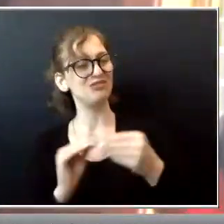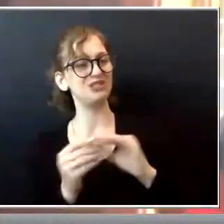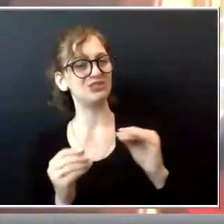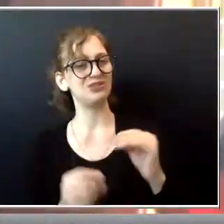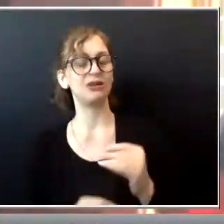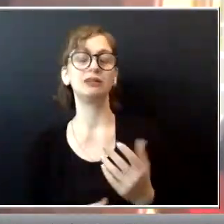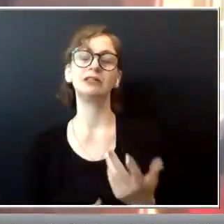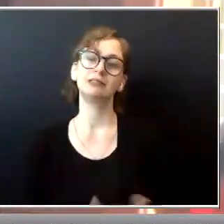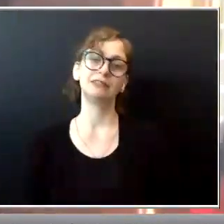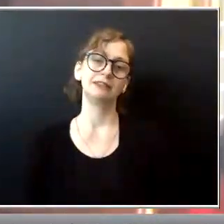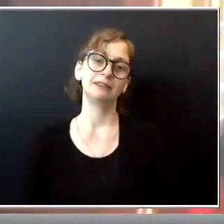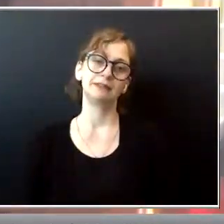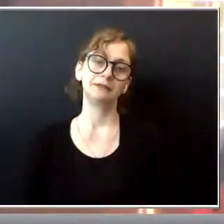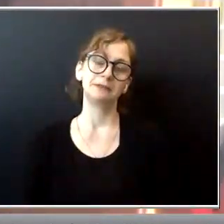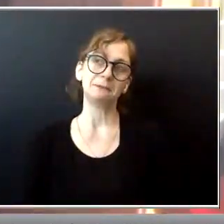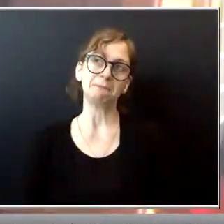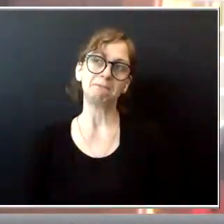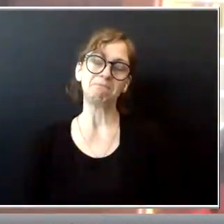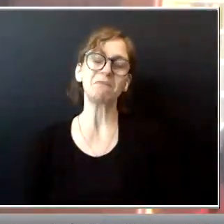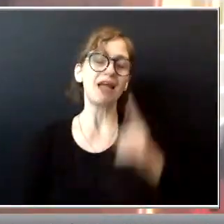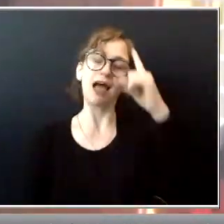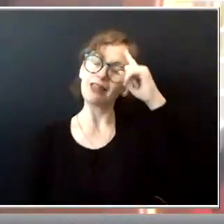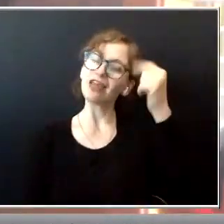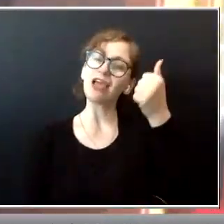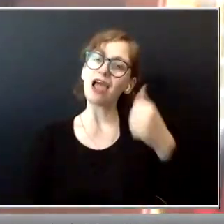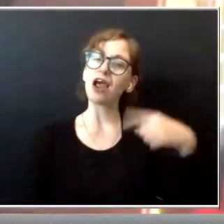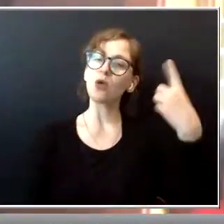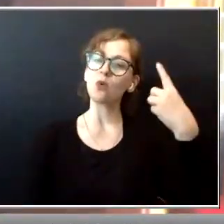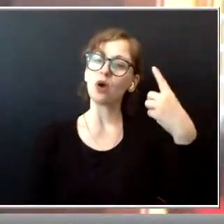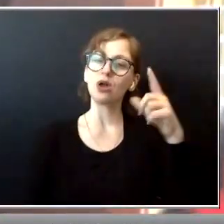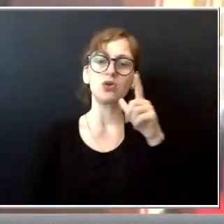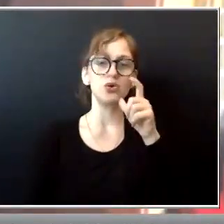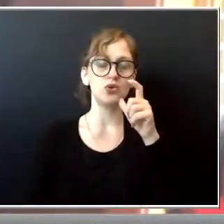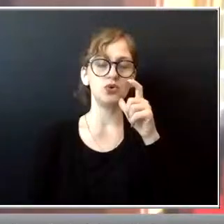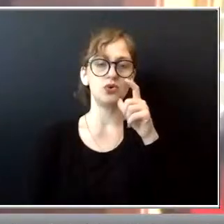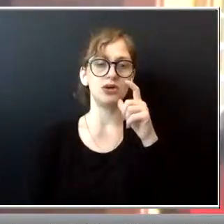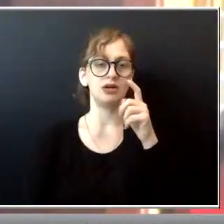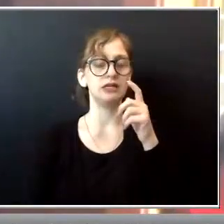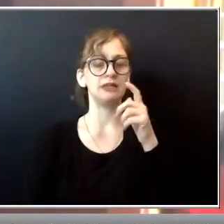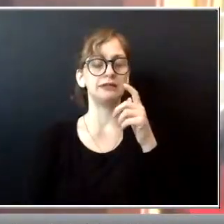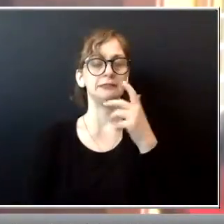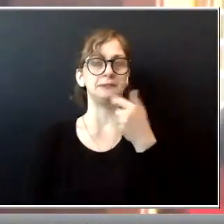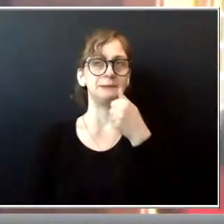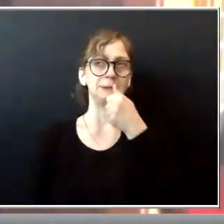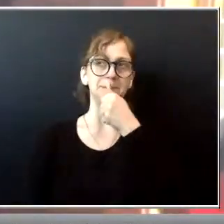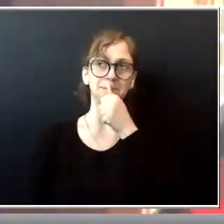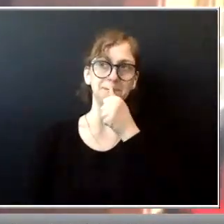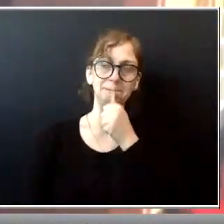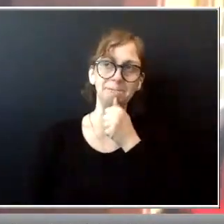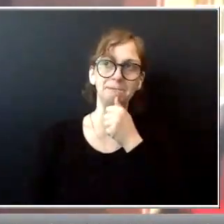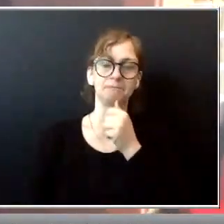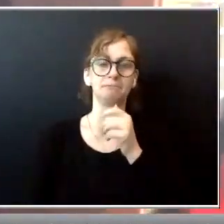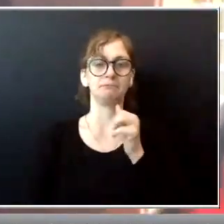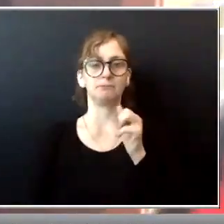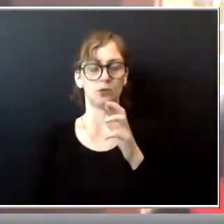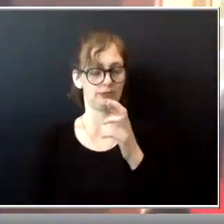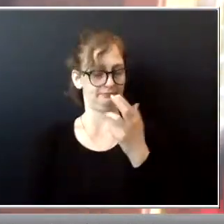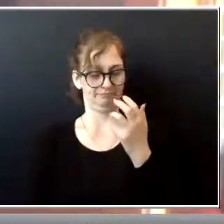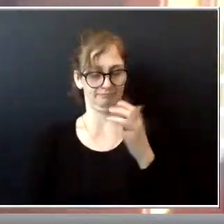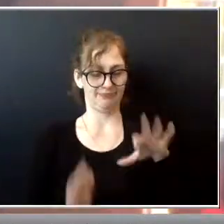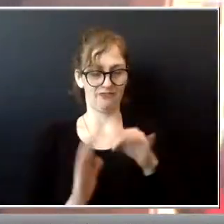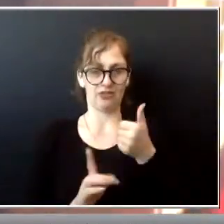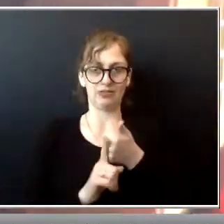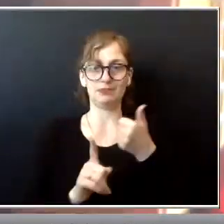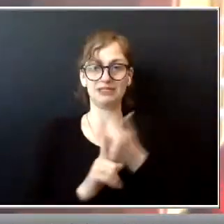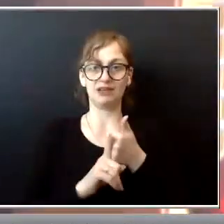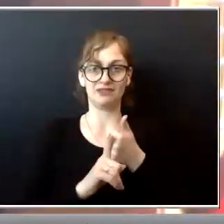Well, I think anybody that has been afflicted or find themselves in this position should